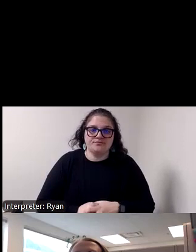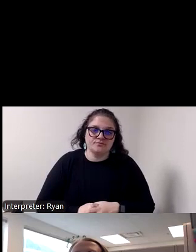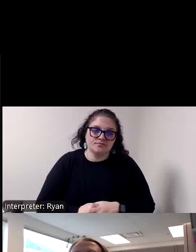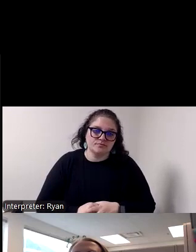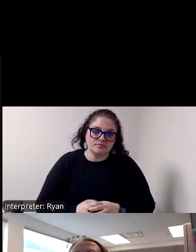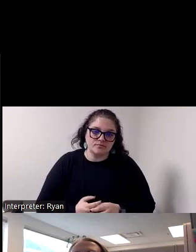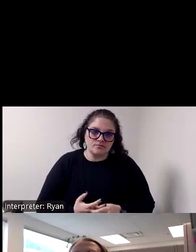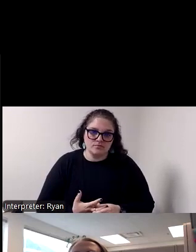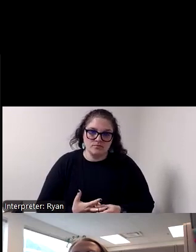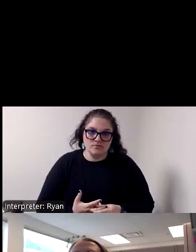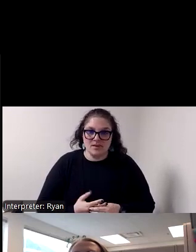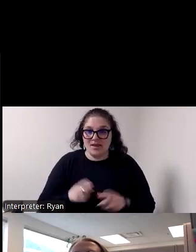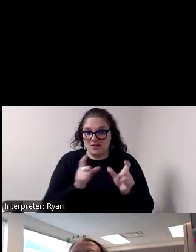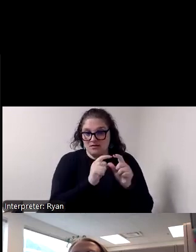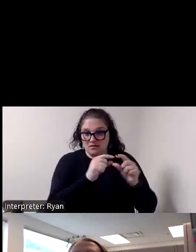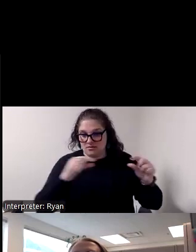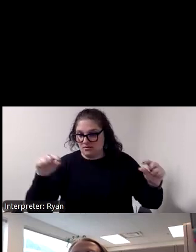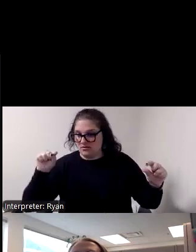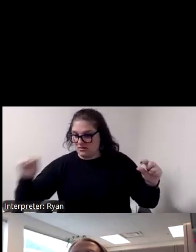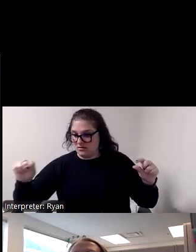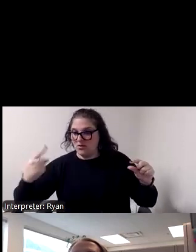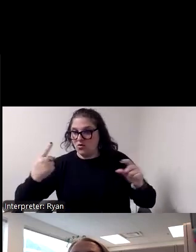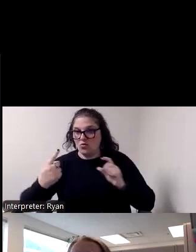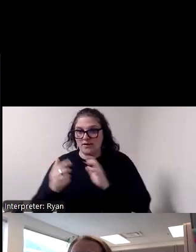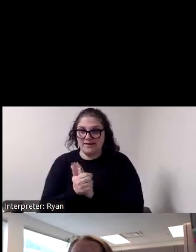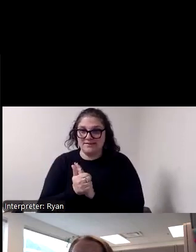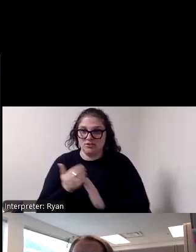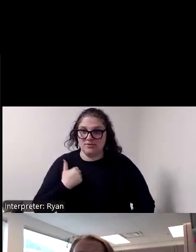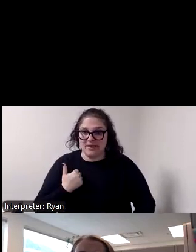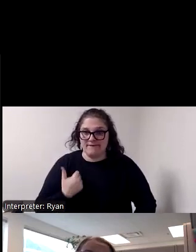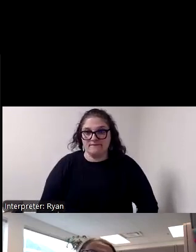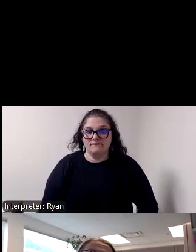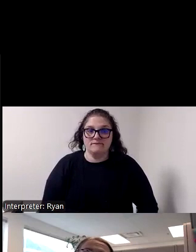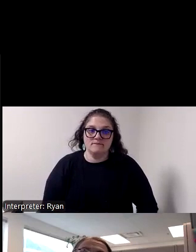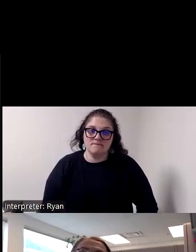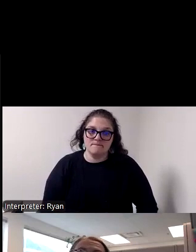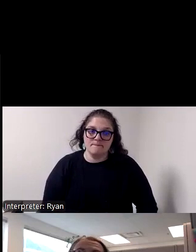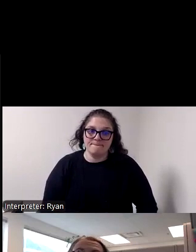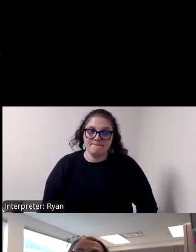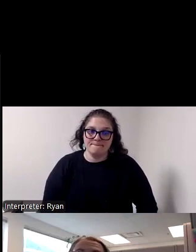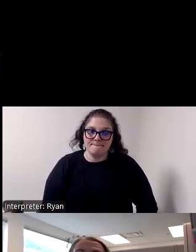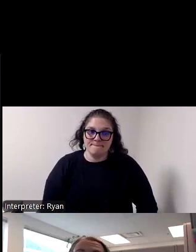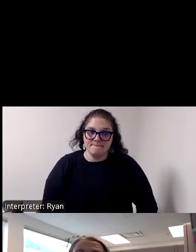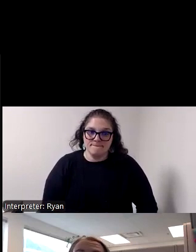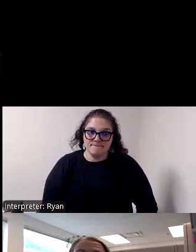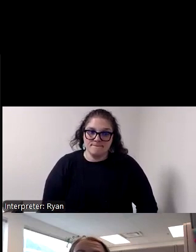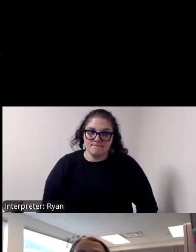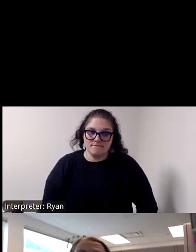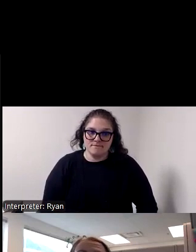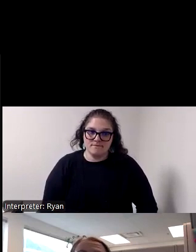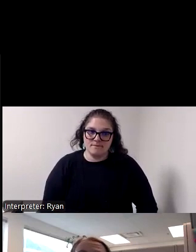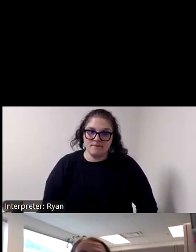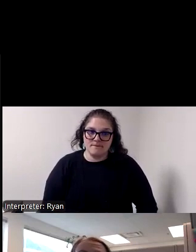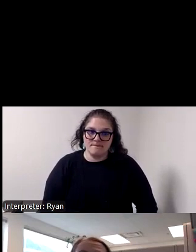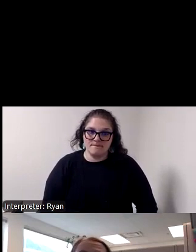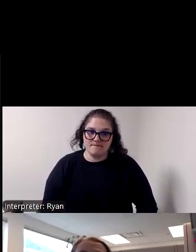and go back. And now it's got that 1 attachment in there. So let's say we're